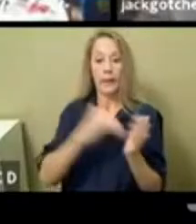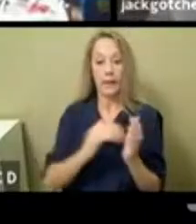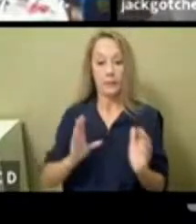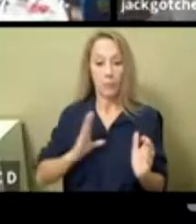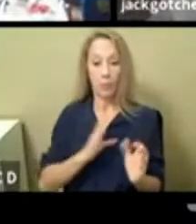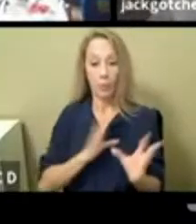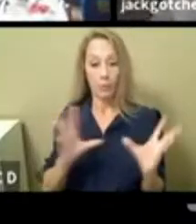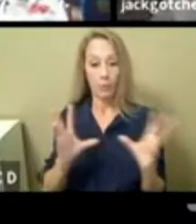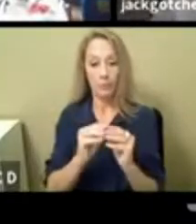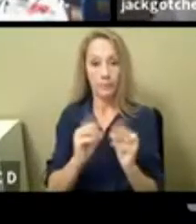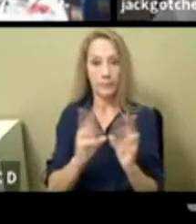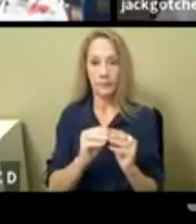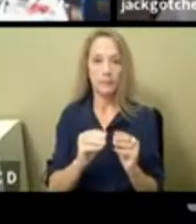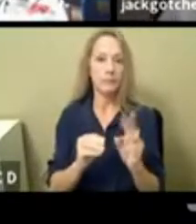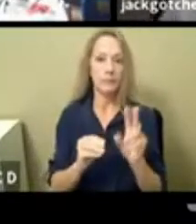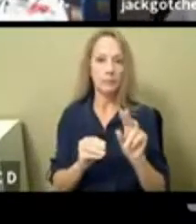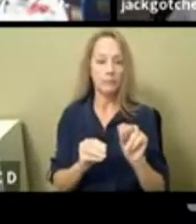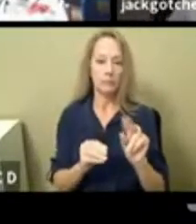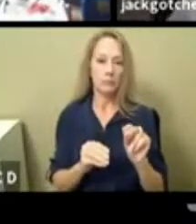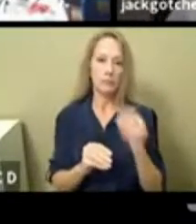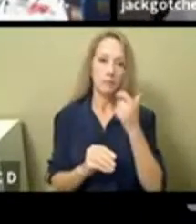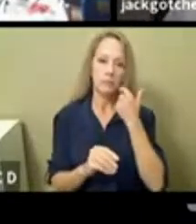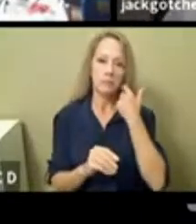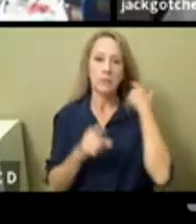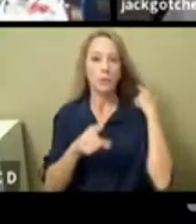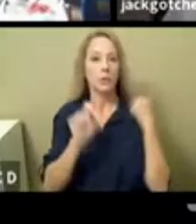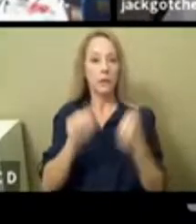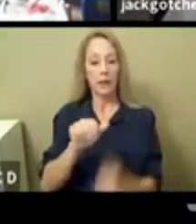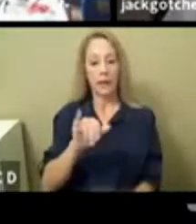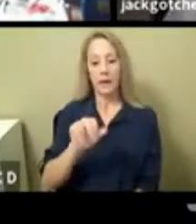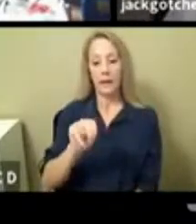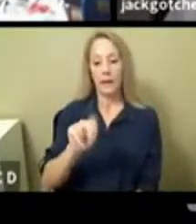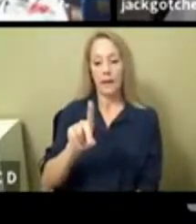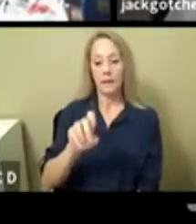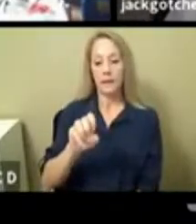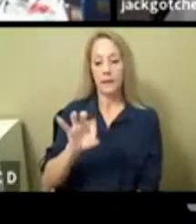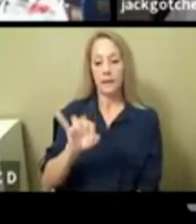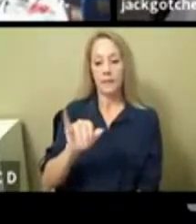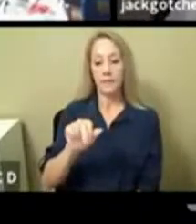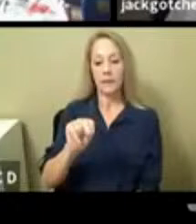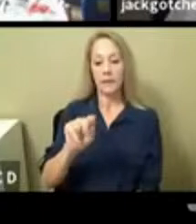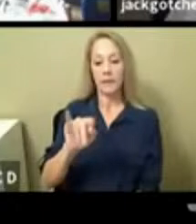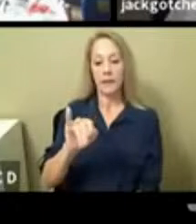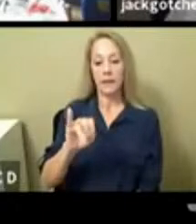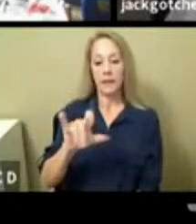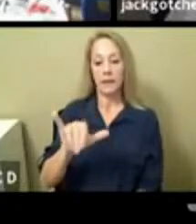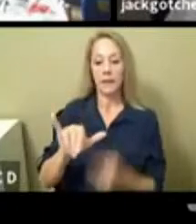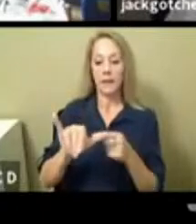to, unless it's going to continue indefinitely. Now you can do with it the same thing you did with